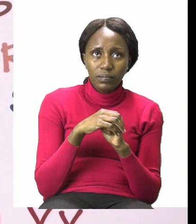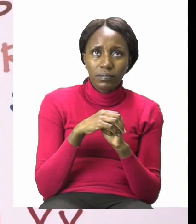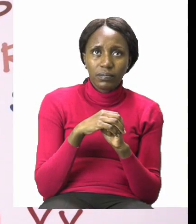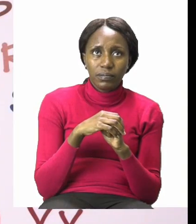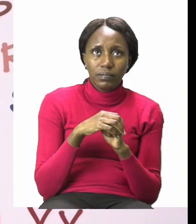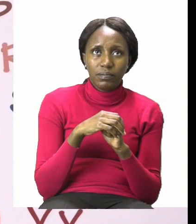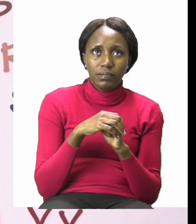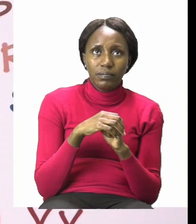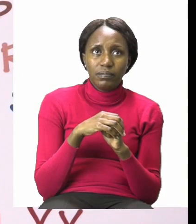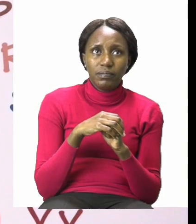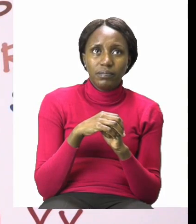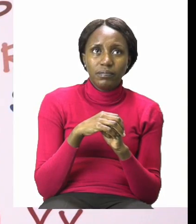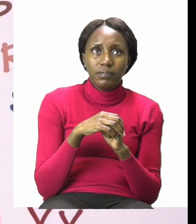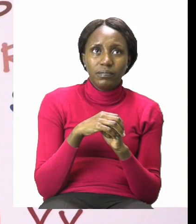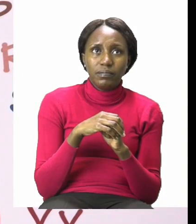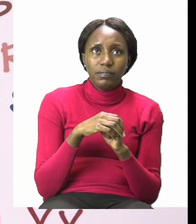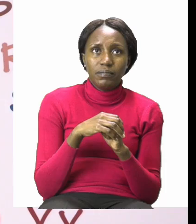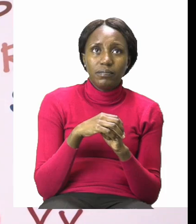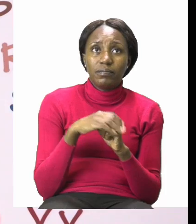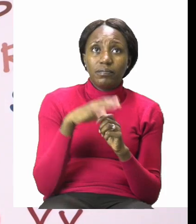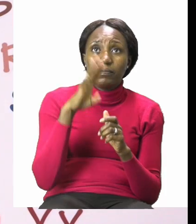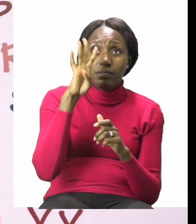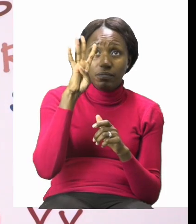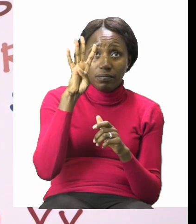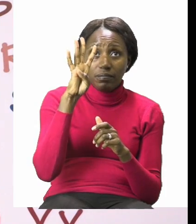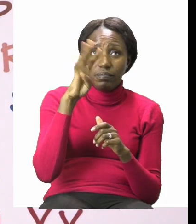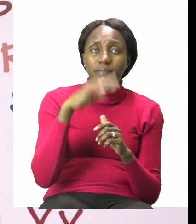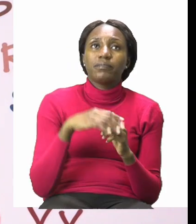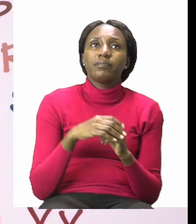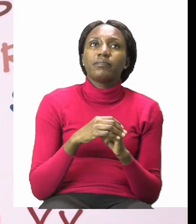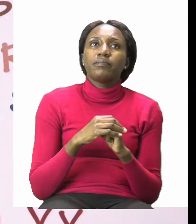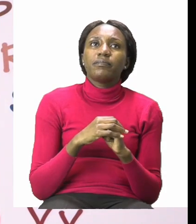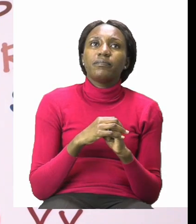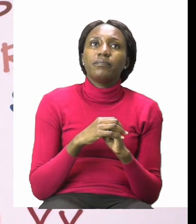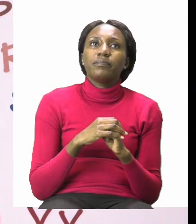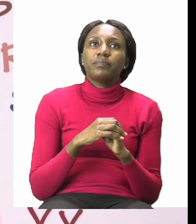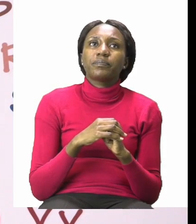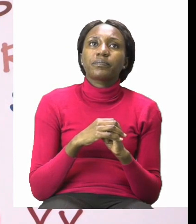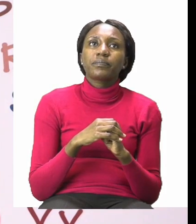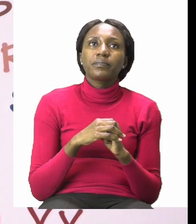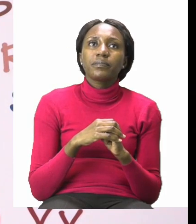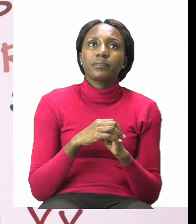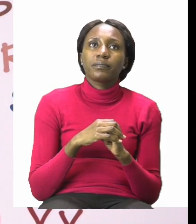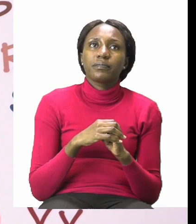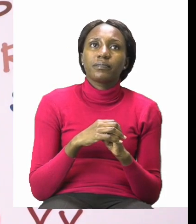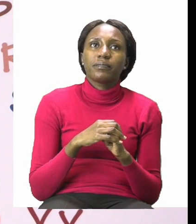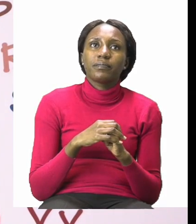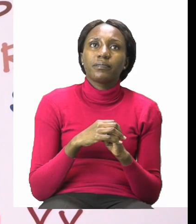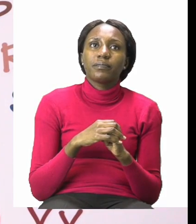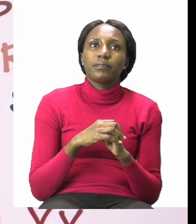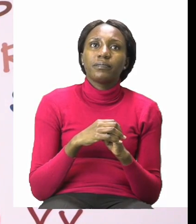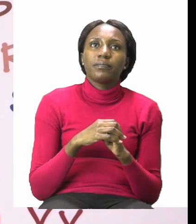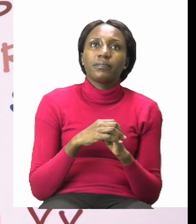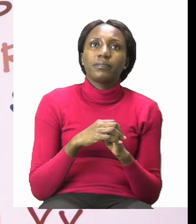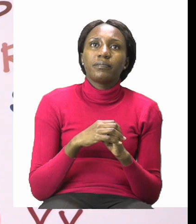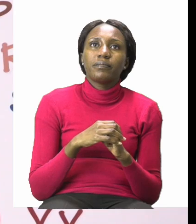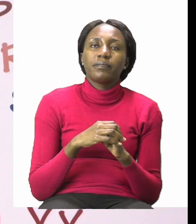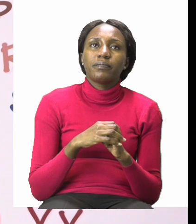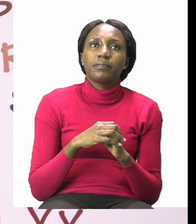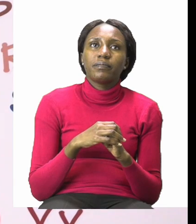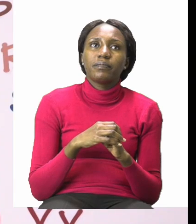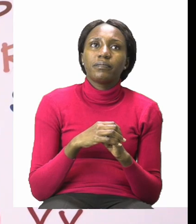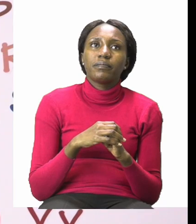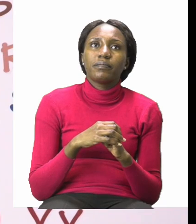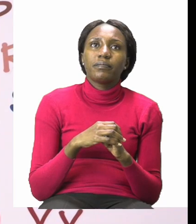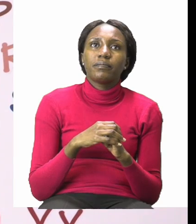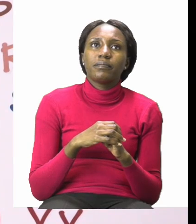know that 4 has 2 parts. It goes down, stop, across, that's the